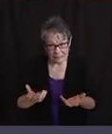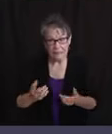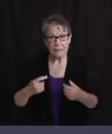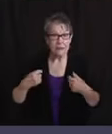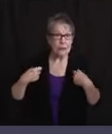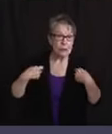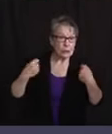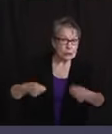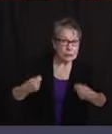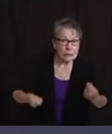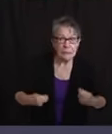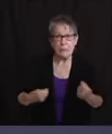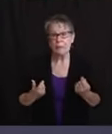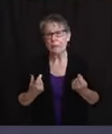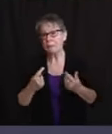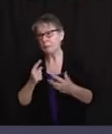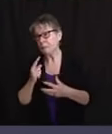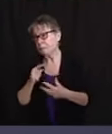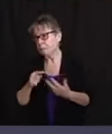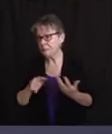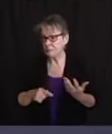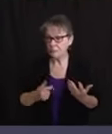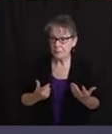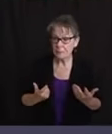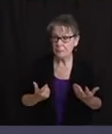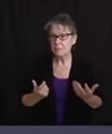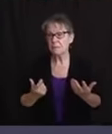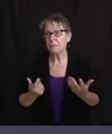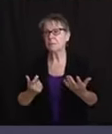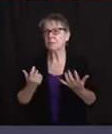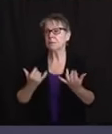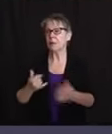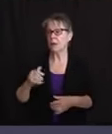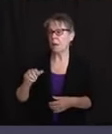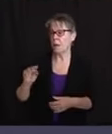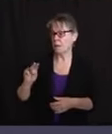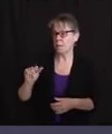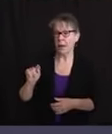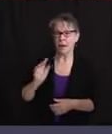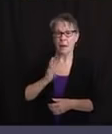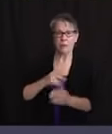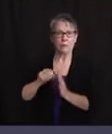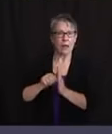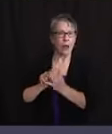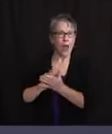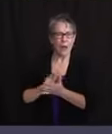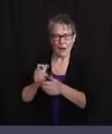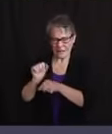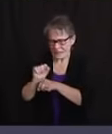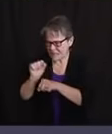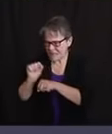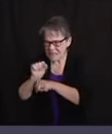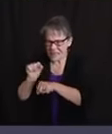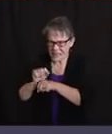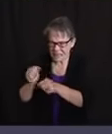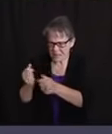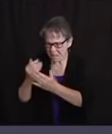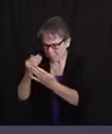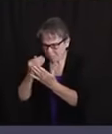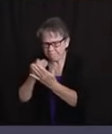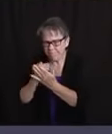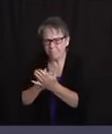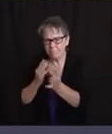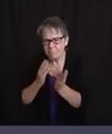Matt's spending most of his life on those topics as we speak. I would just say I personally put indoor faith in a category different than I put